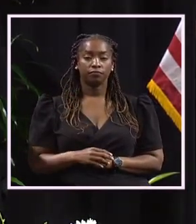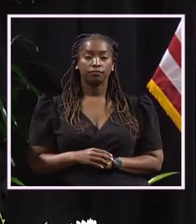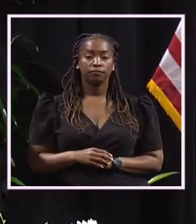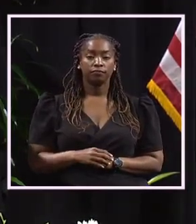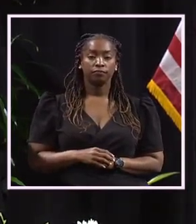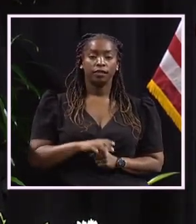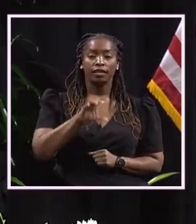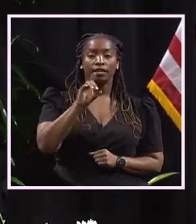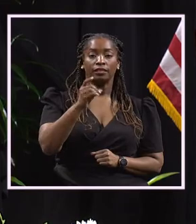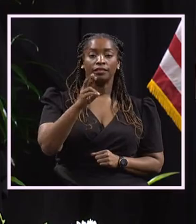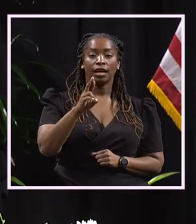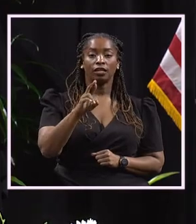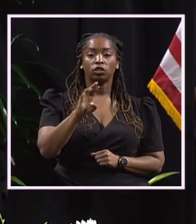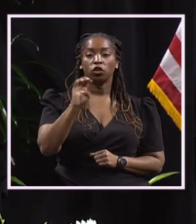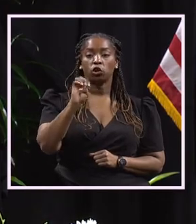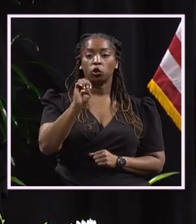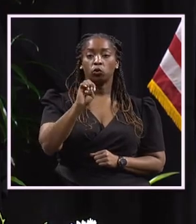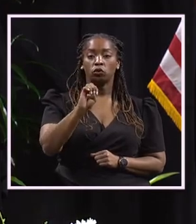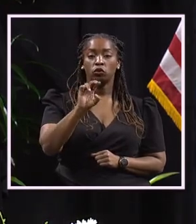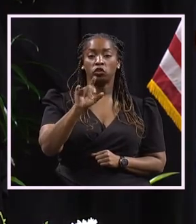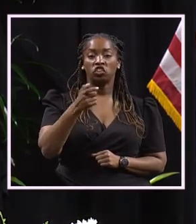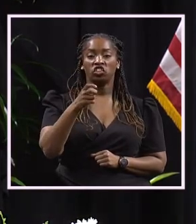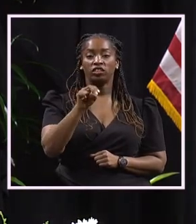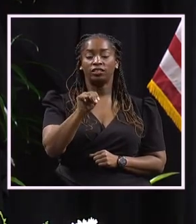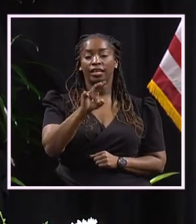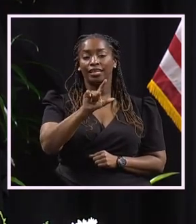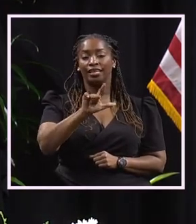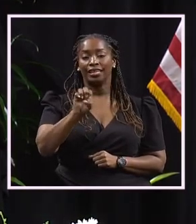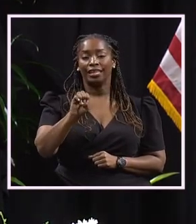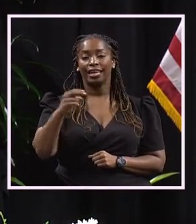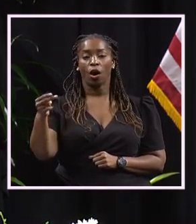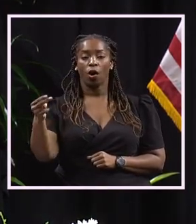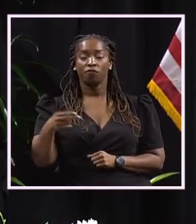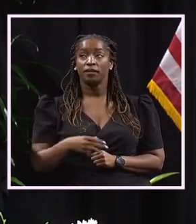Dr. Eugene Nee Akwe Hoffman.